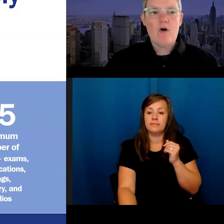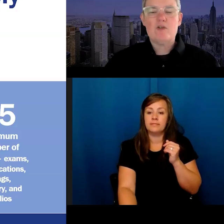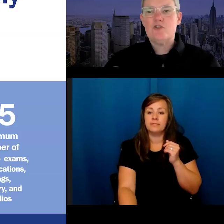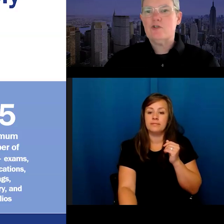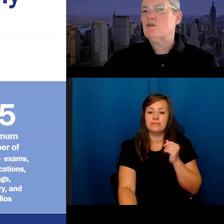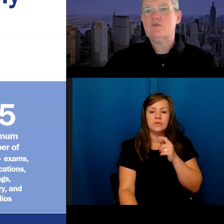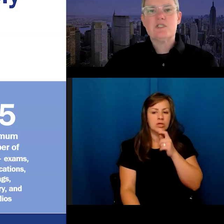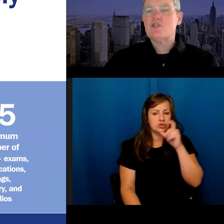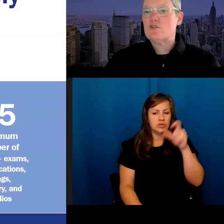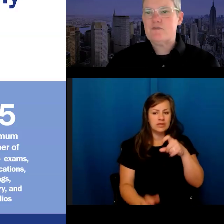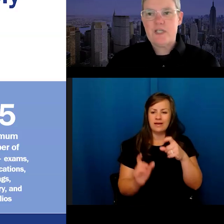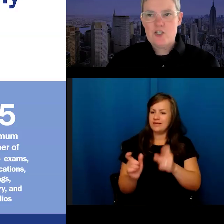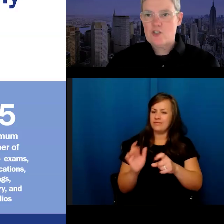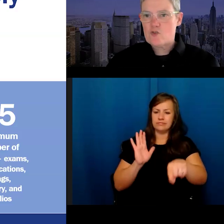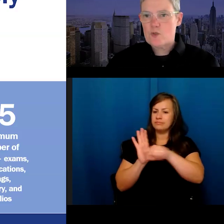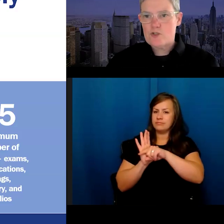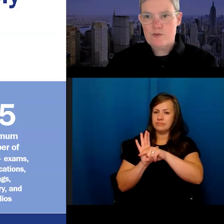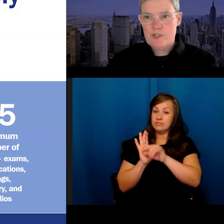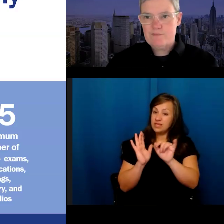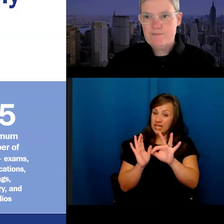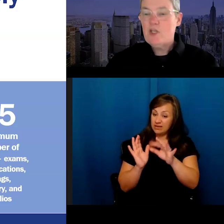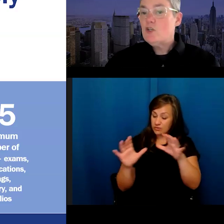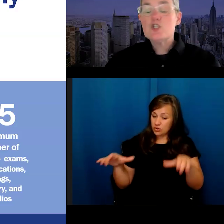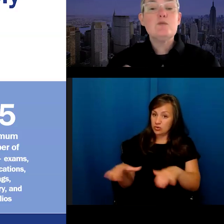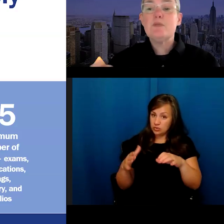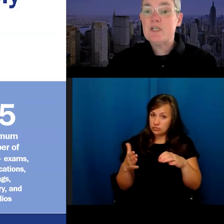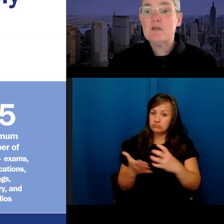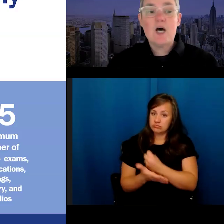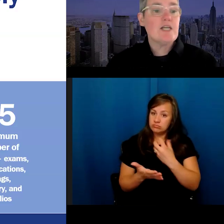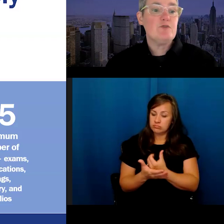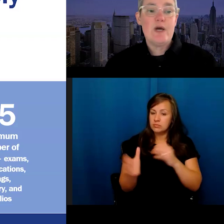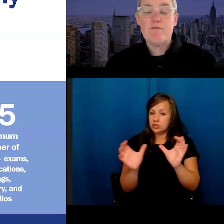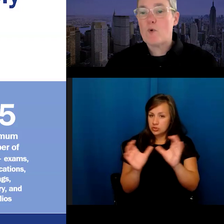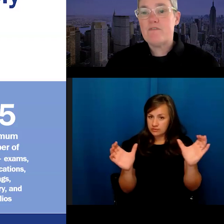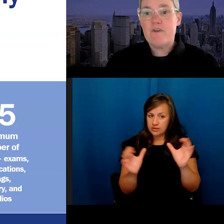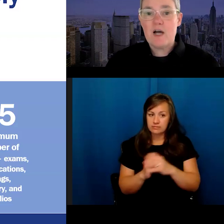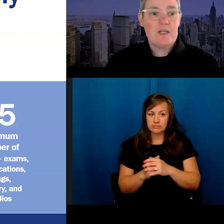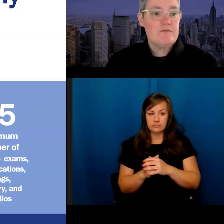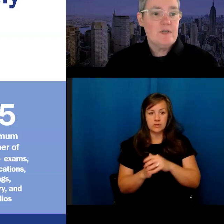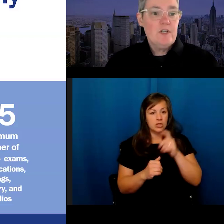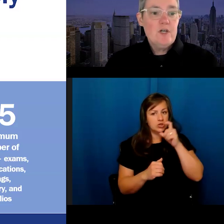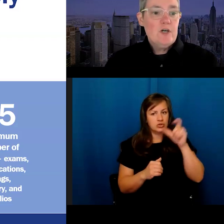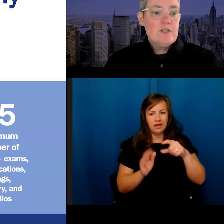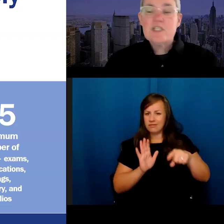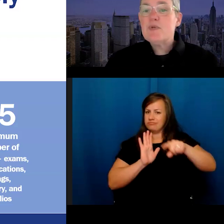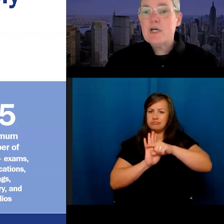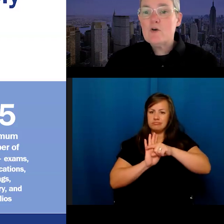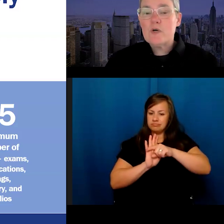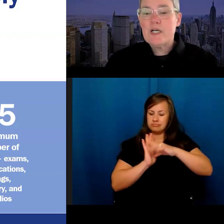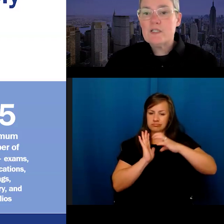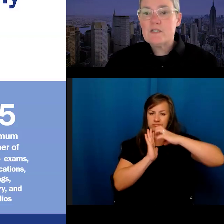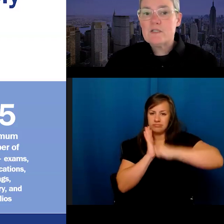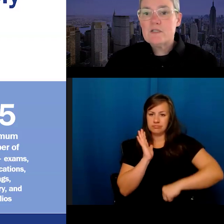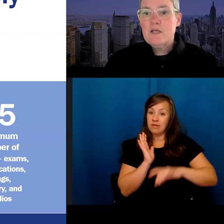penalized because you're earning, let's say, certifications towards your degree. You shouldn't be penalized if you have 45